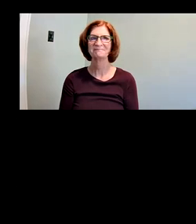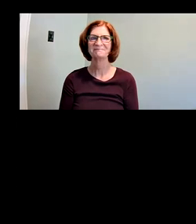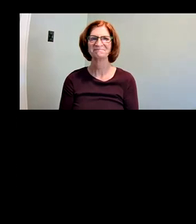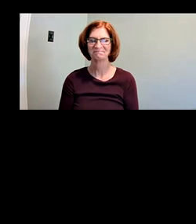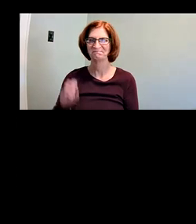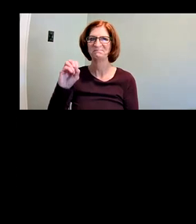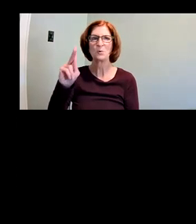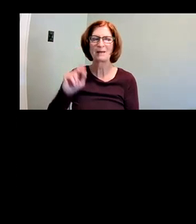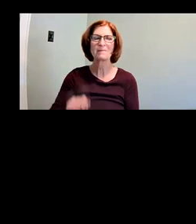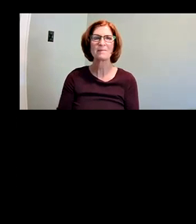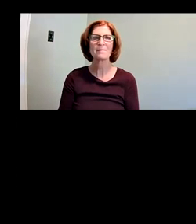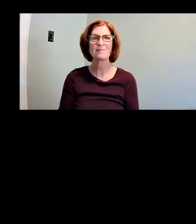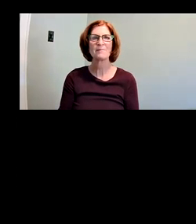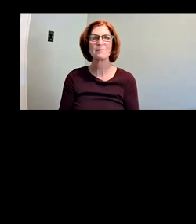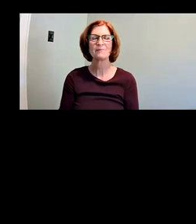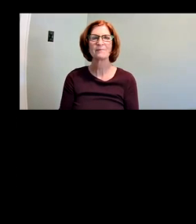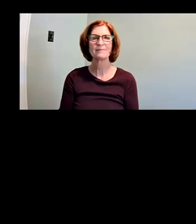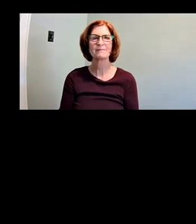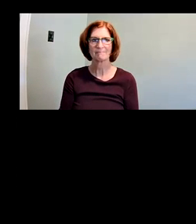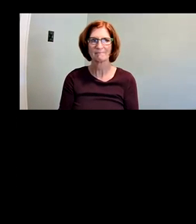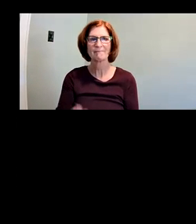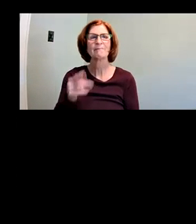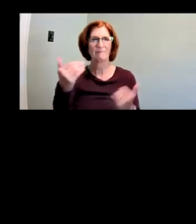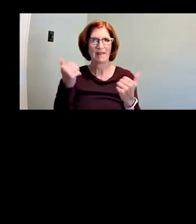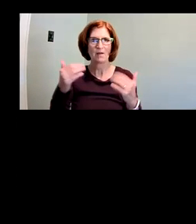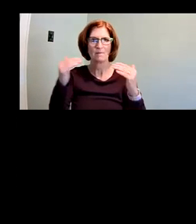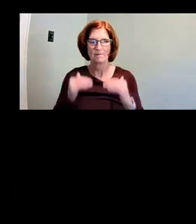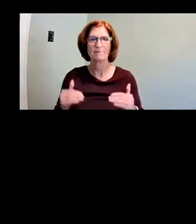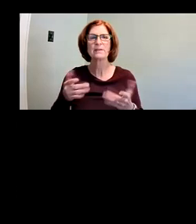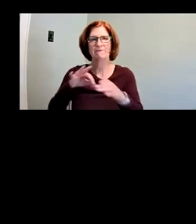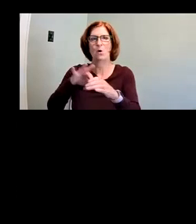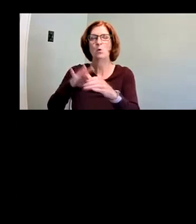Okay. Then I think we can move on to the voting agenda,